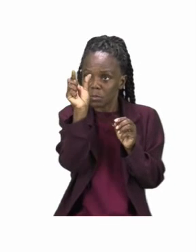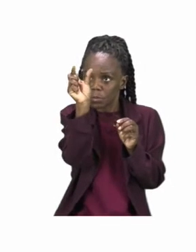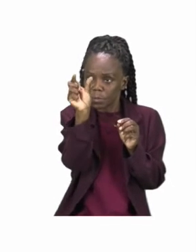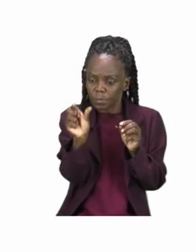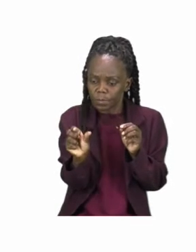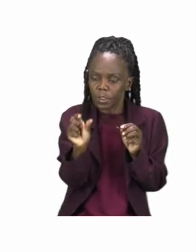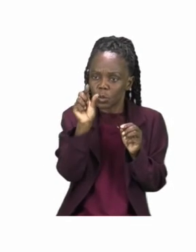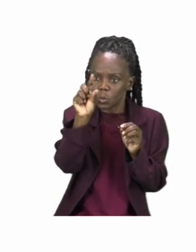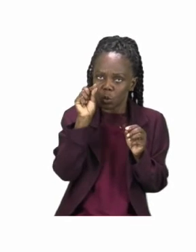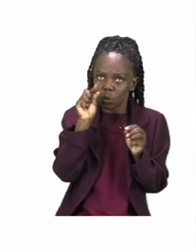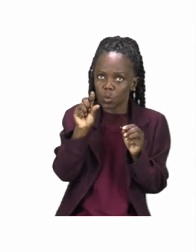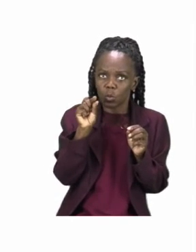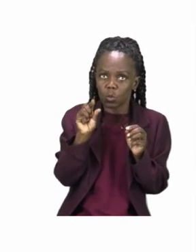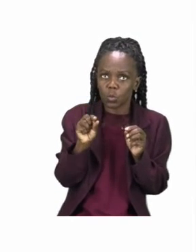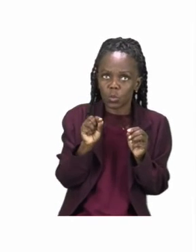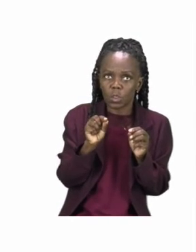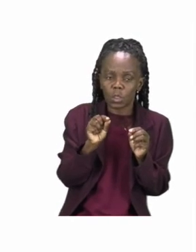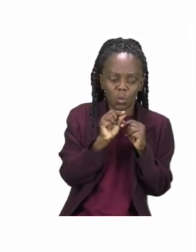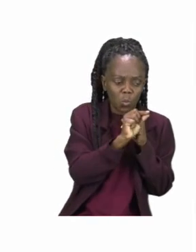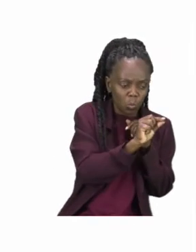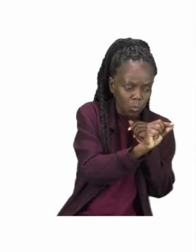Hooray! If you're happy and you know it, do all three.